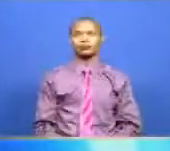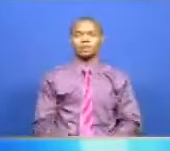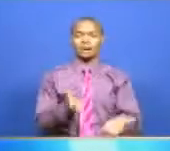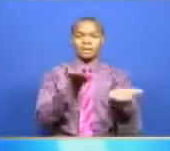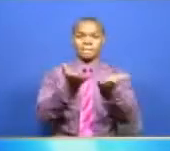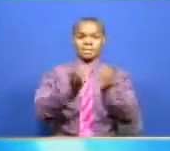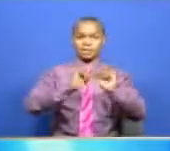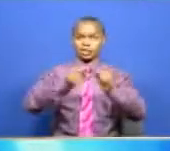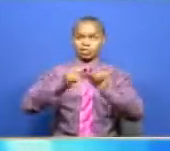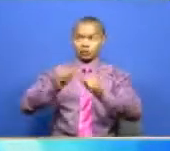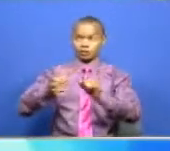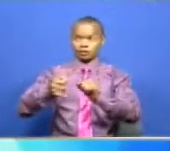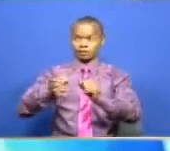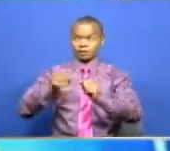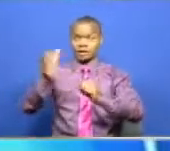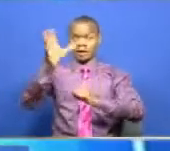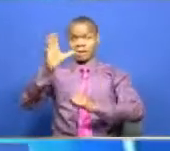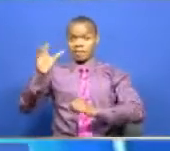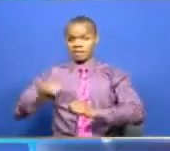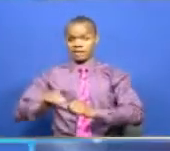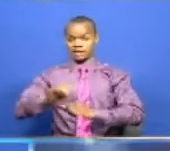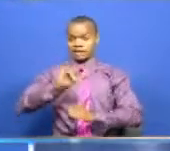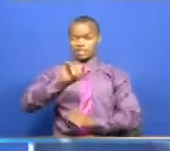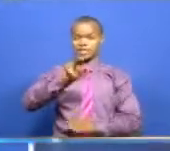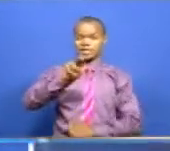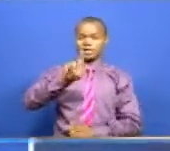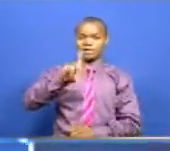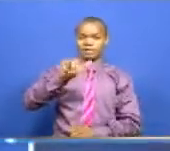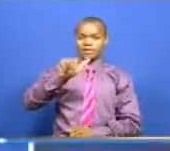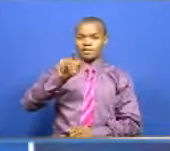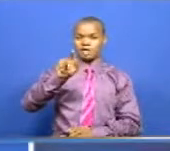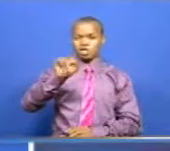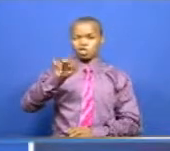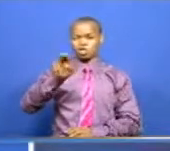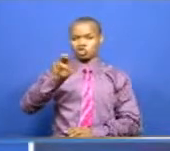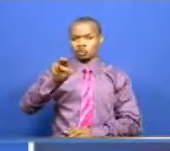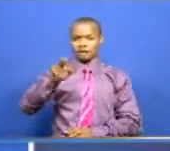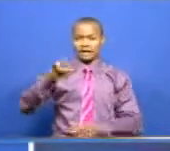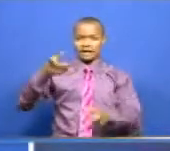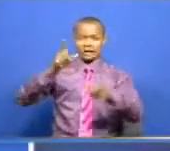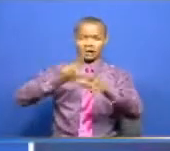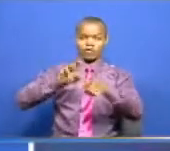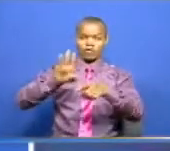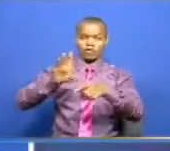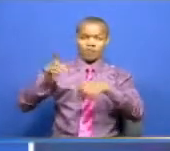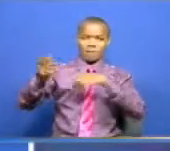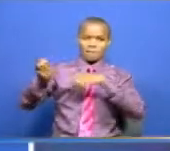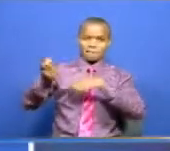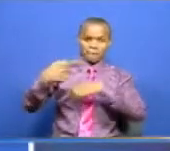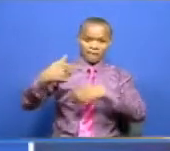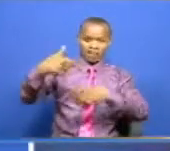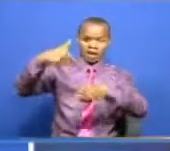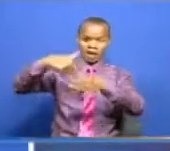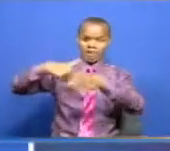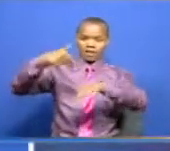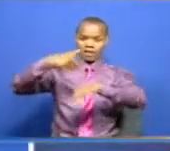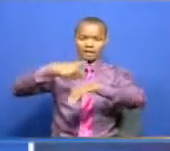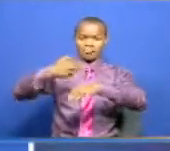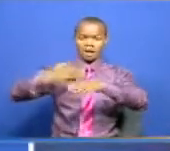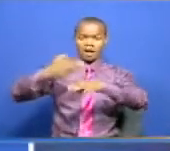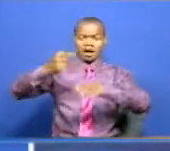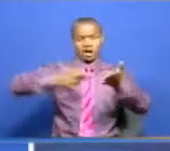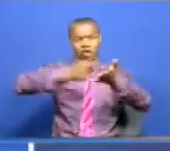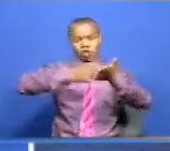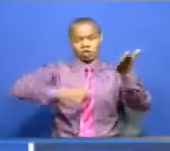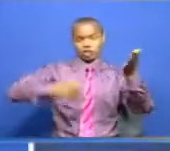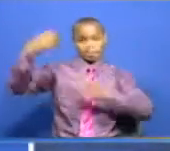business, and the rate of inflation has rose to a four-month high, fueled by high cost of electricity and super